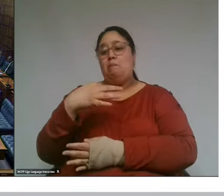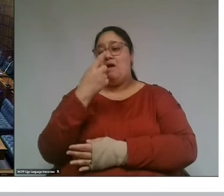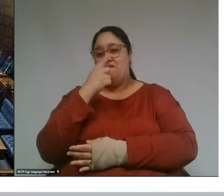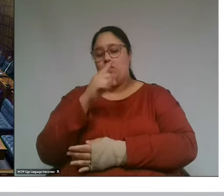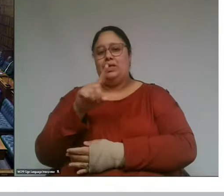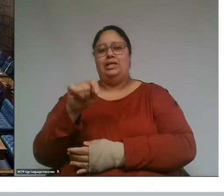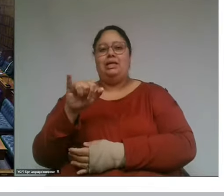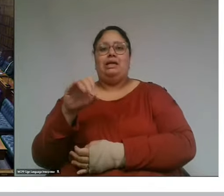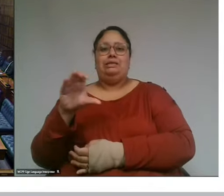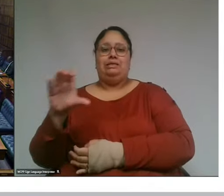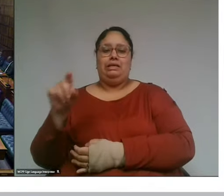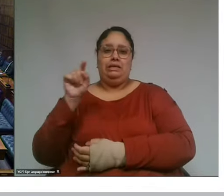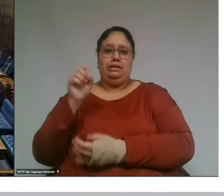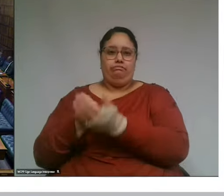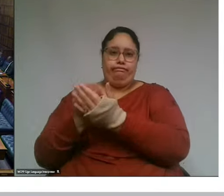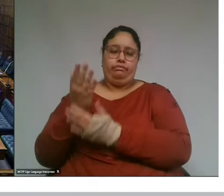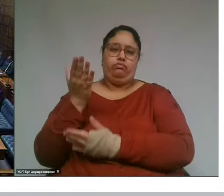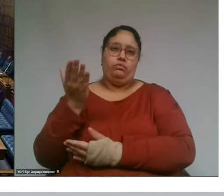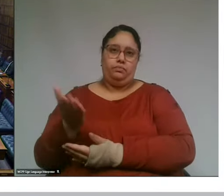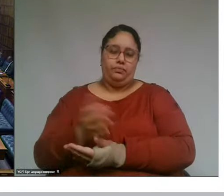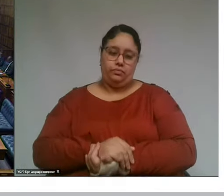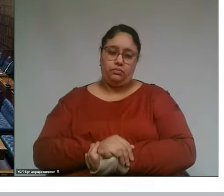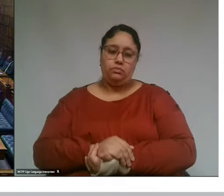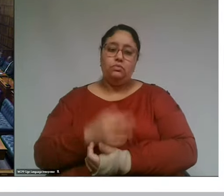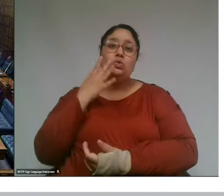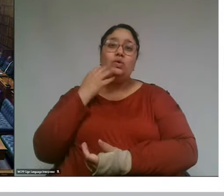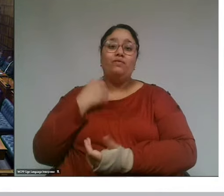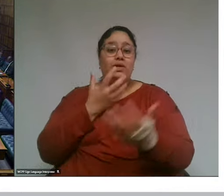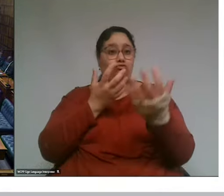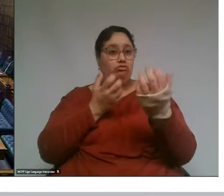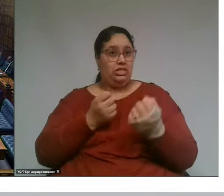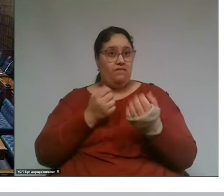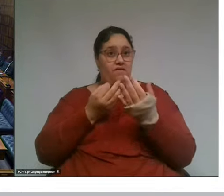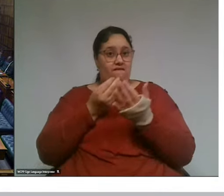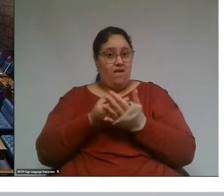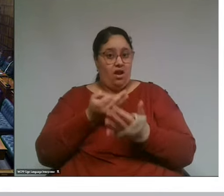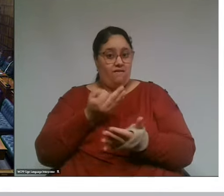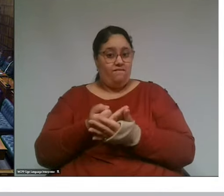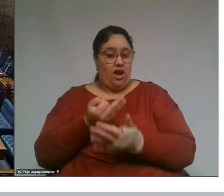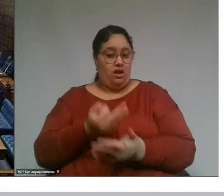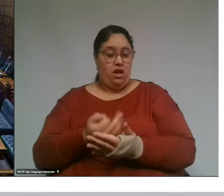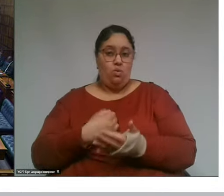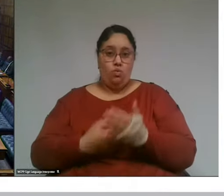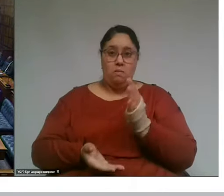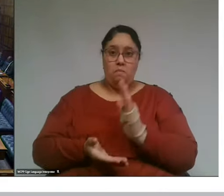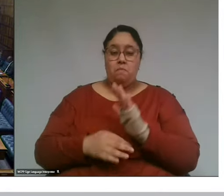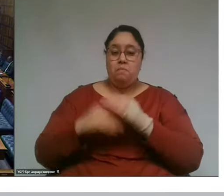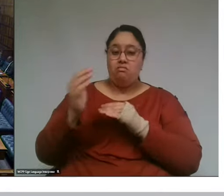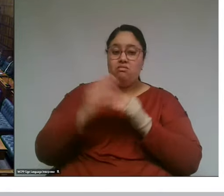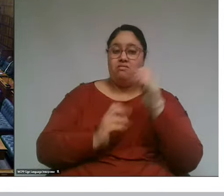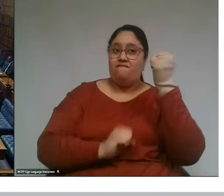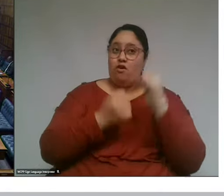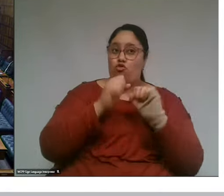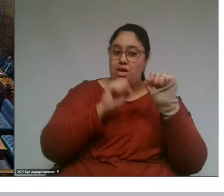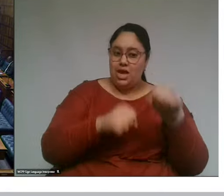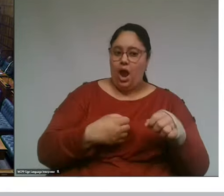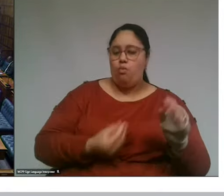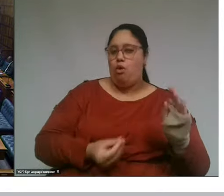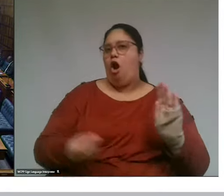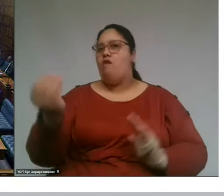the DTI so if we get the funding to build the factories we can offer very competitive rates to